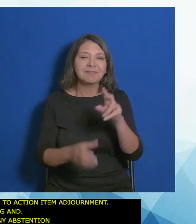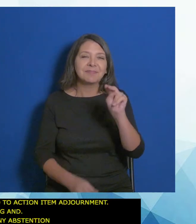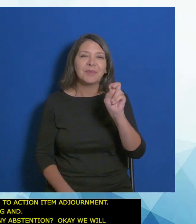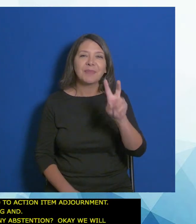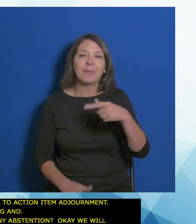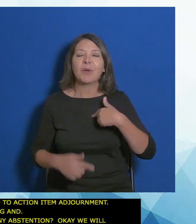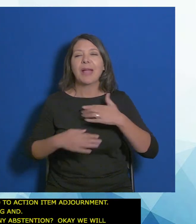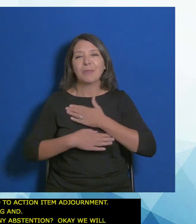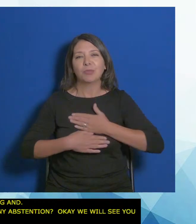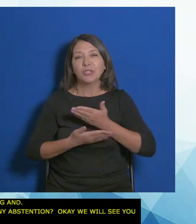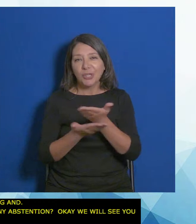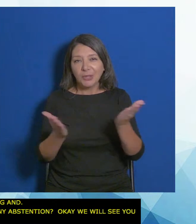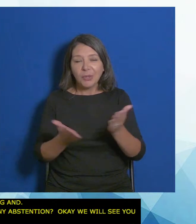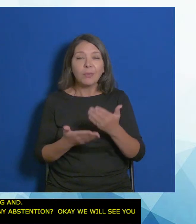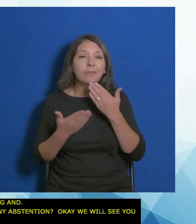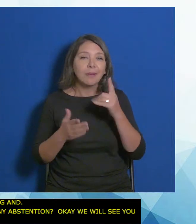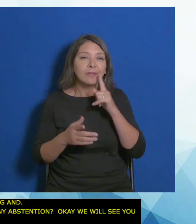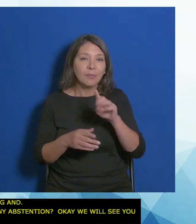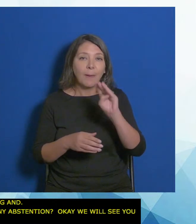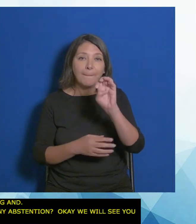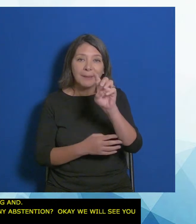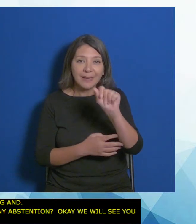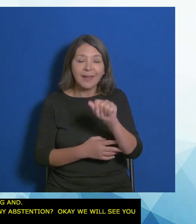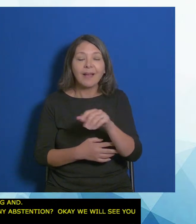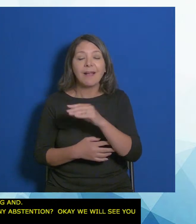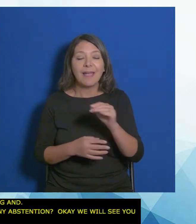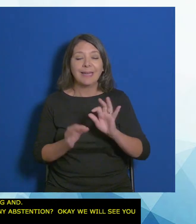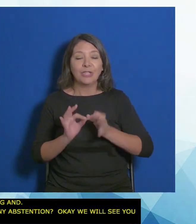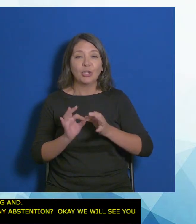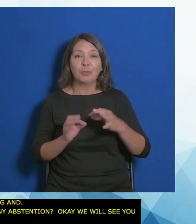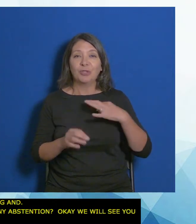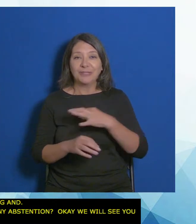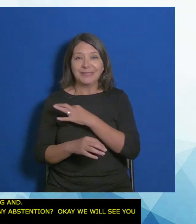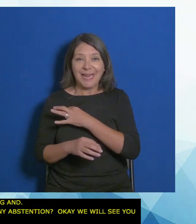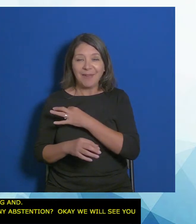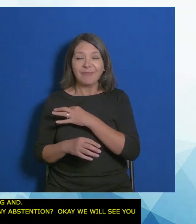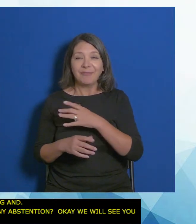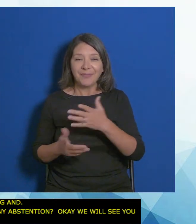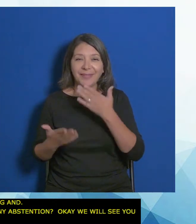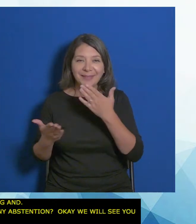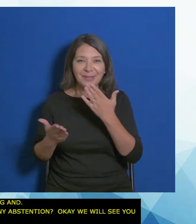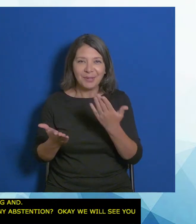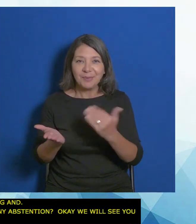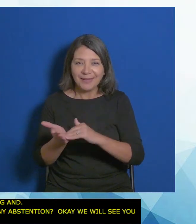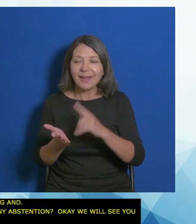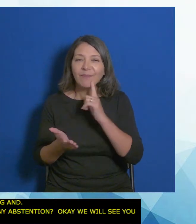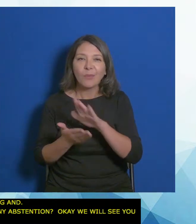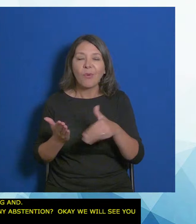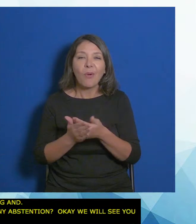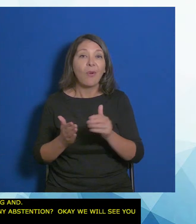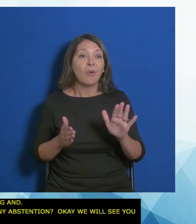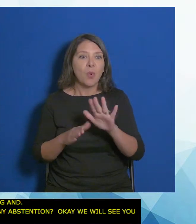to the media and the staff and the interpreters. Thank you again for all of your hard